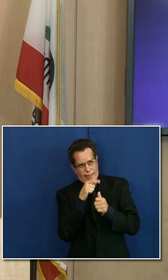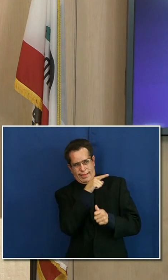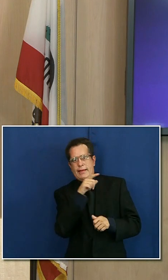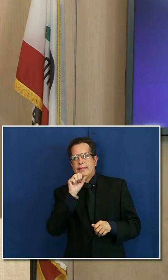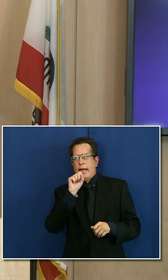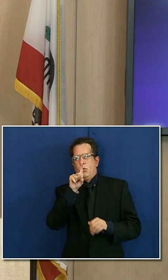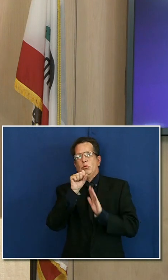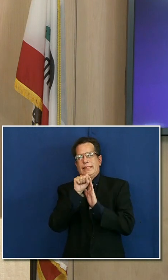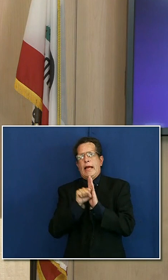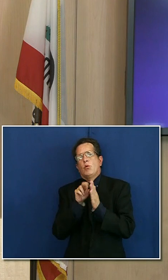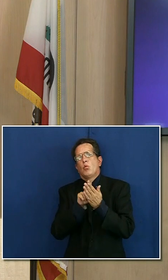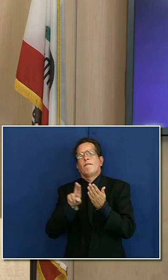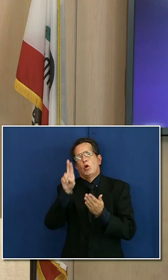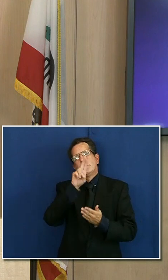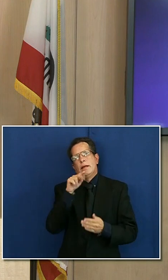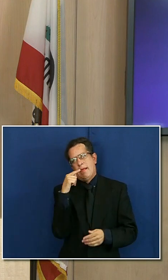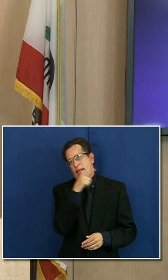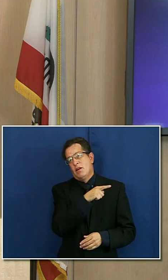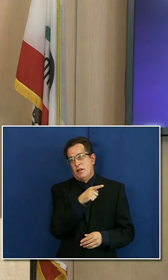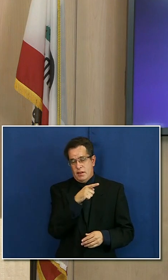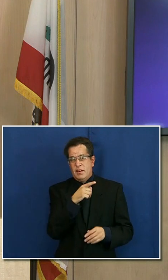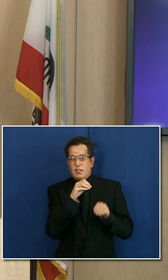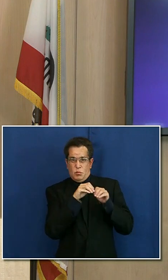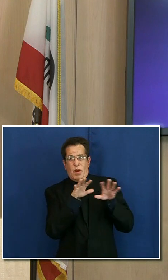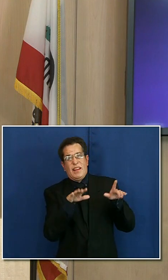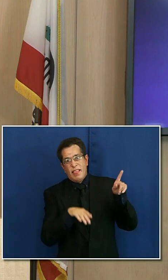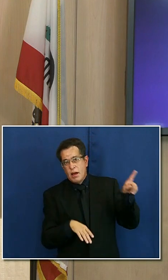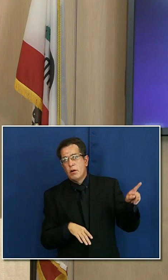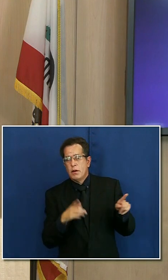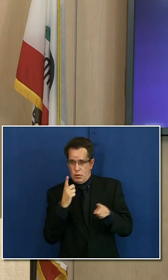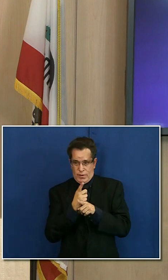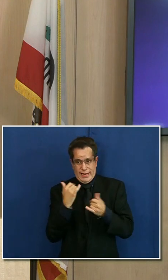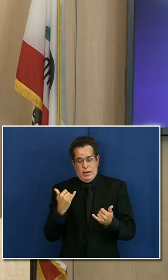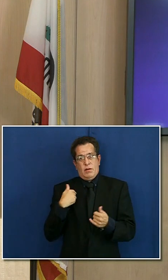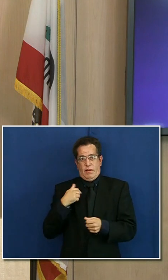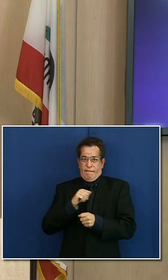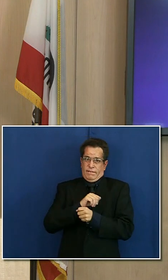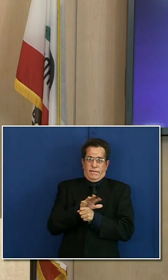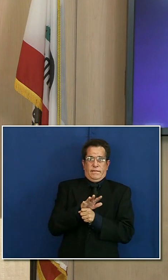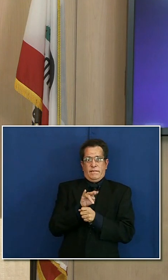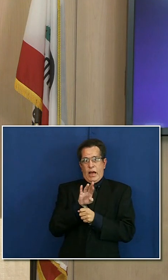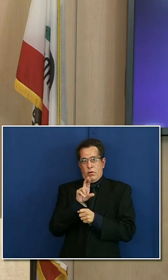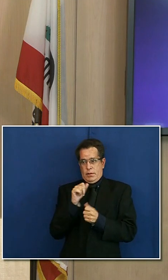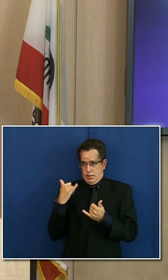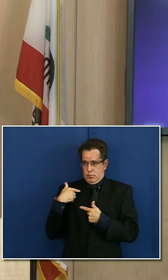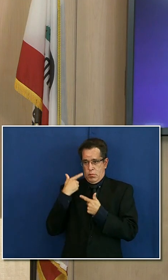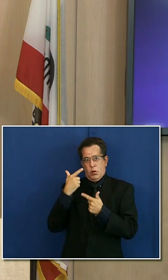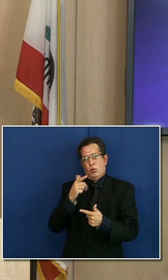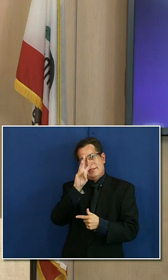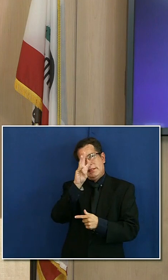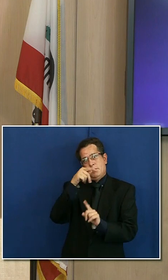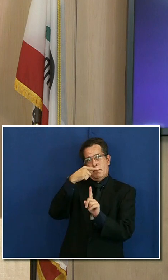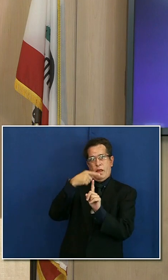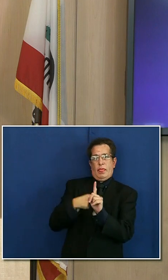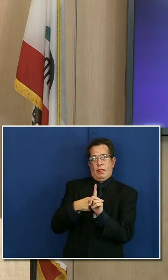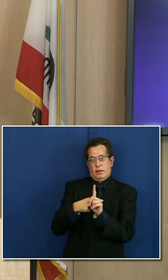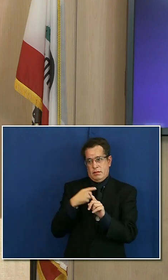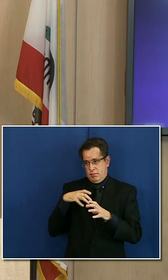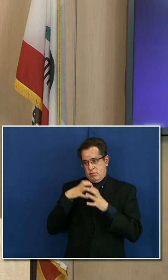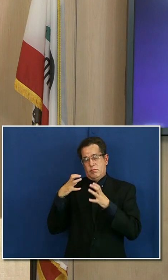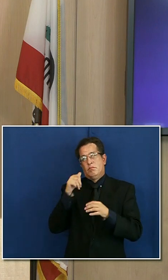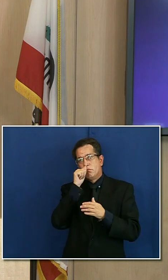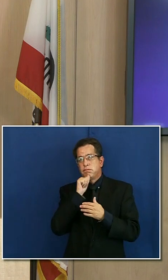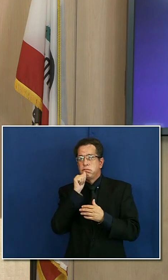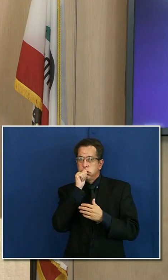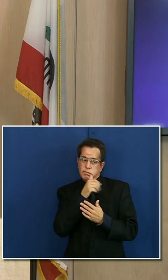campus. We've been dealing with the ongoing coronavirus now for, almost 6 months. And obviously a lot has happened